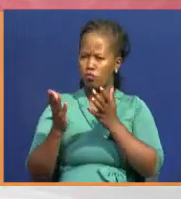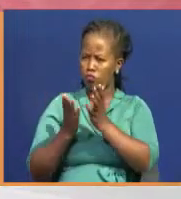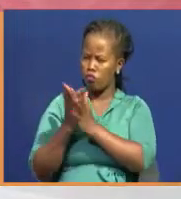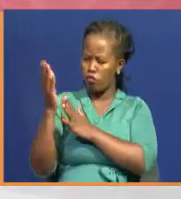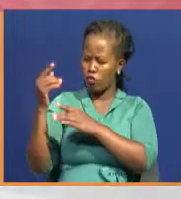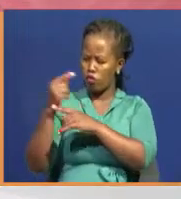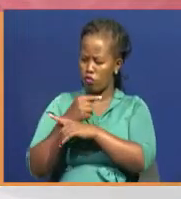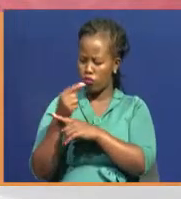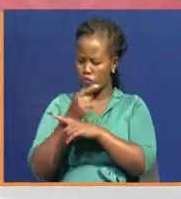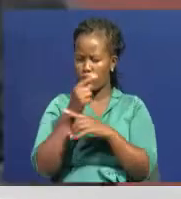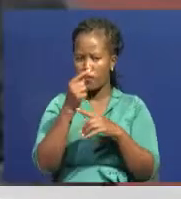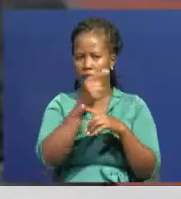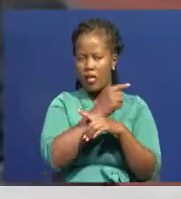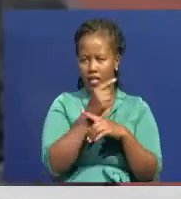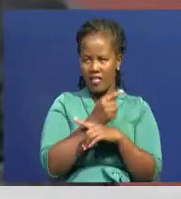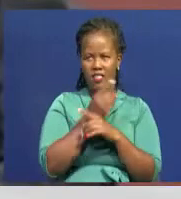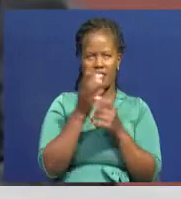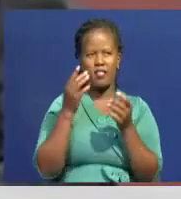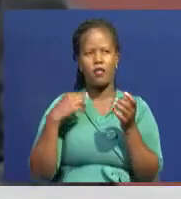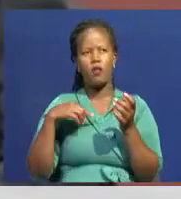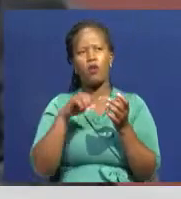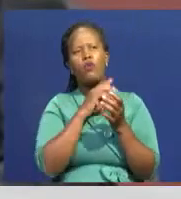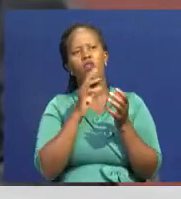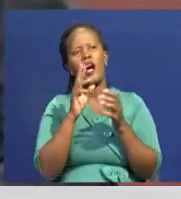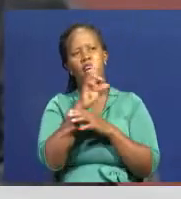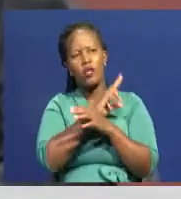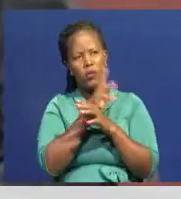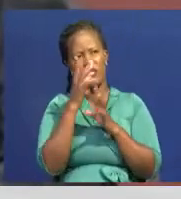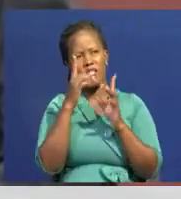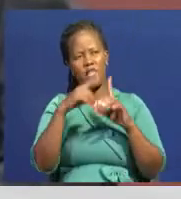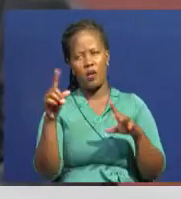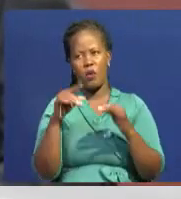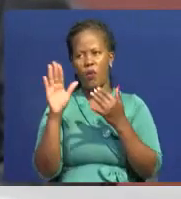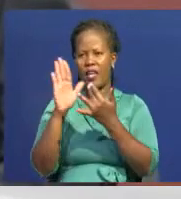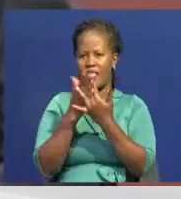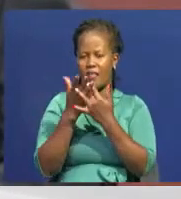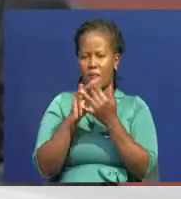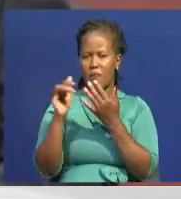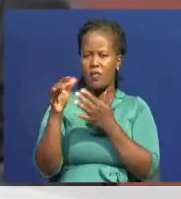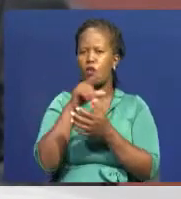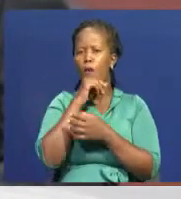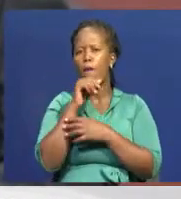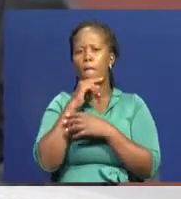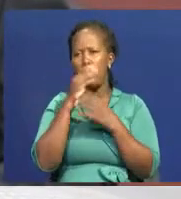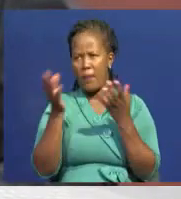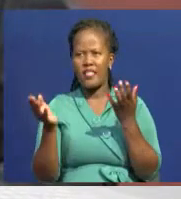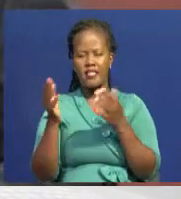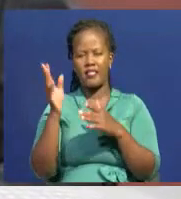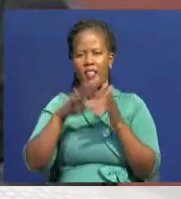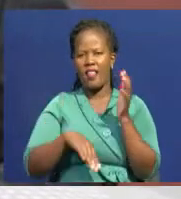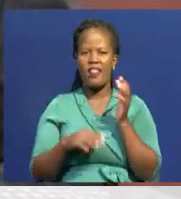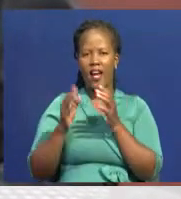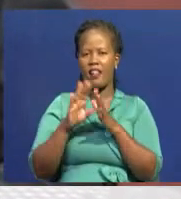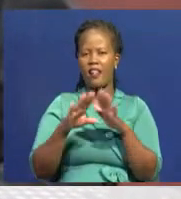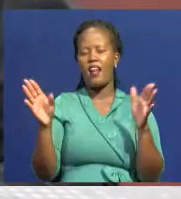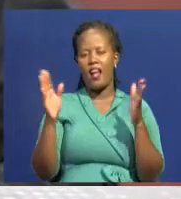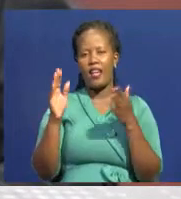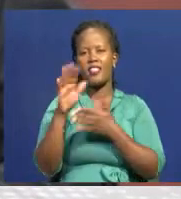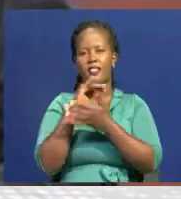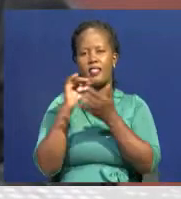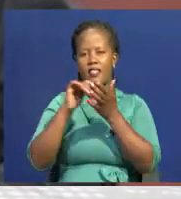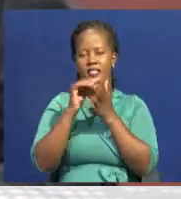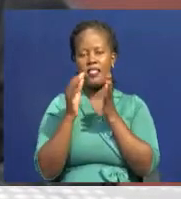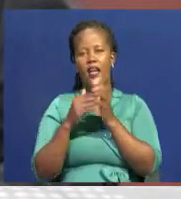our training, we want to use the word broker as opposed to sales to estate agents, because when you look at